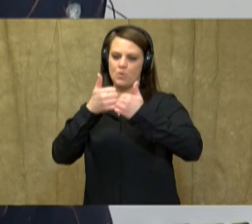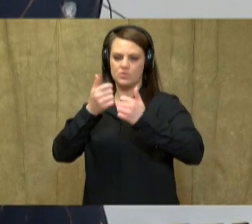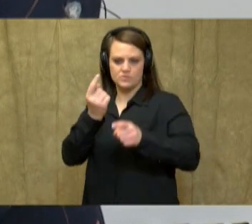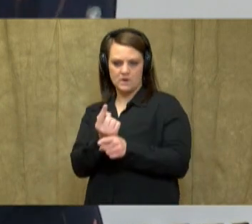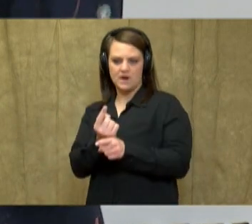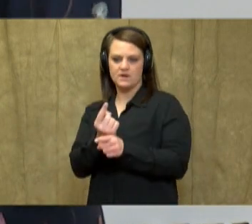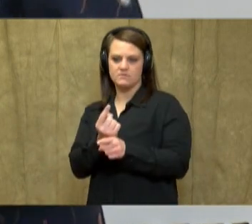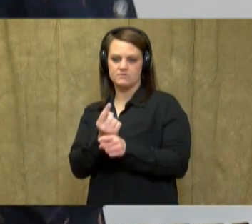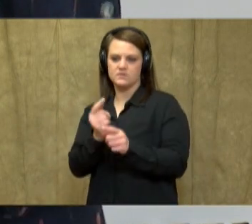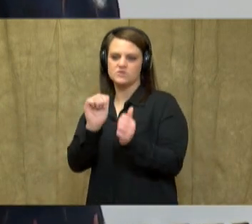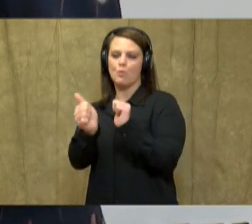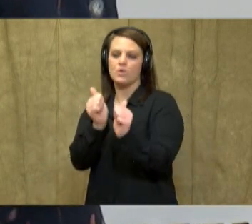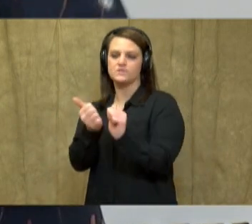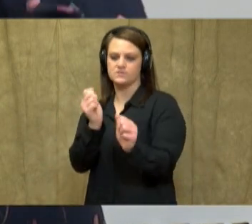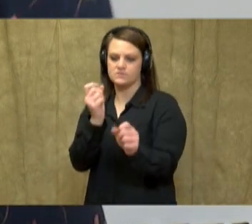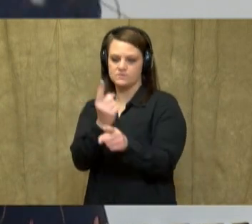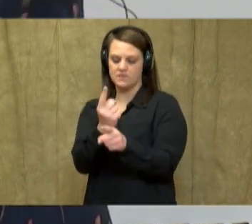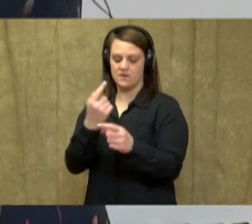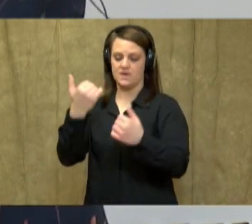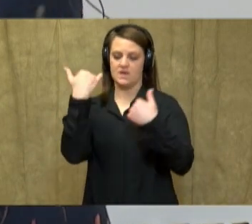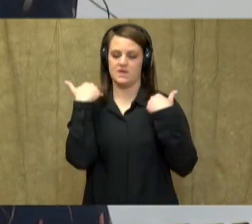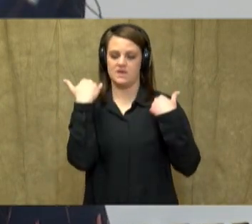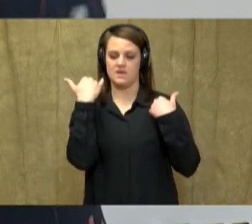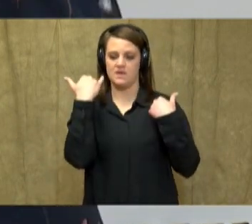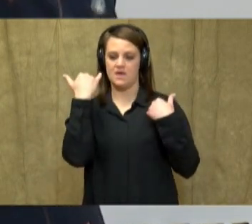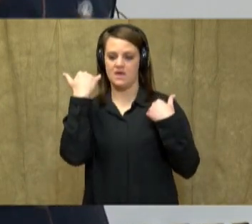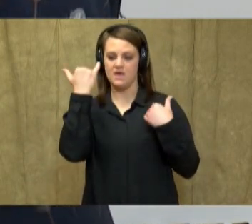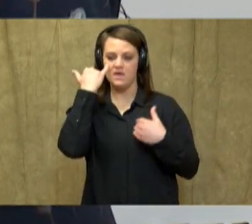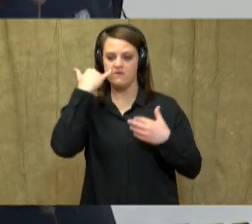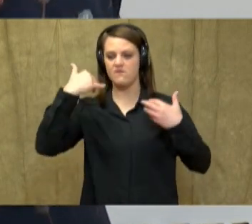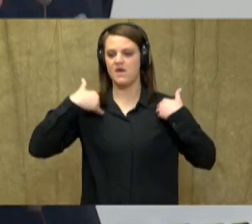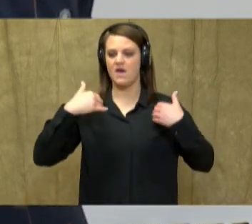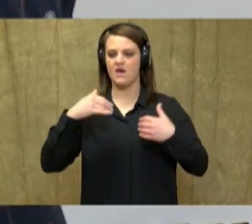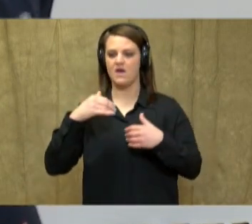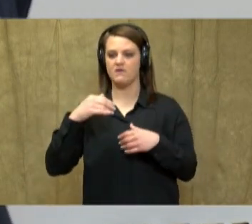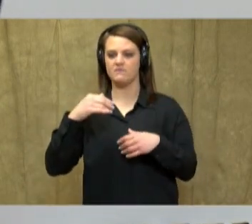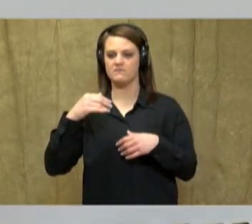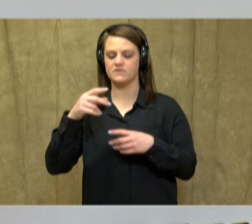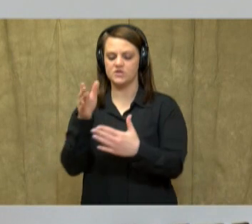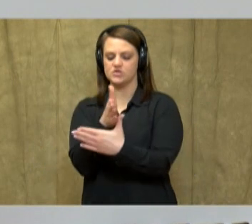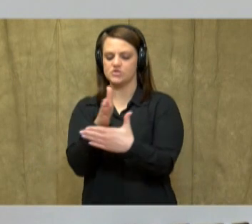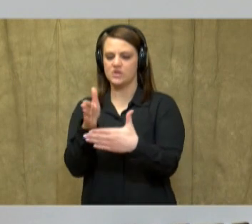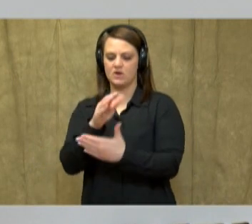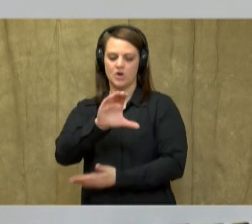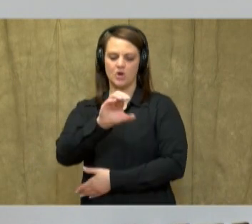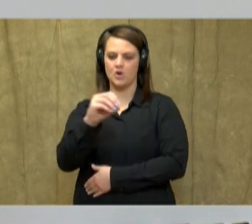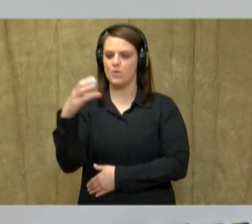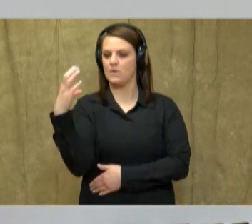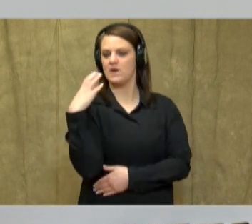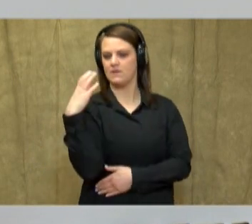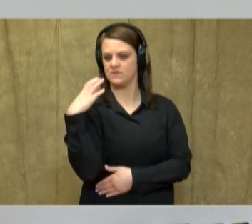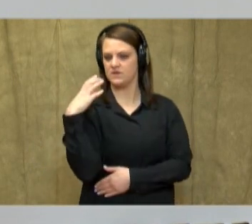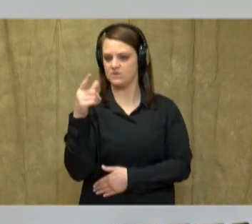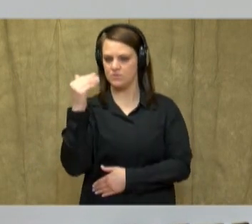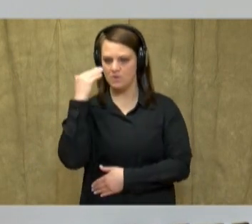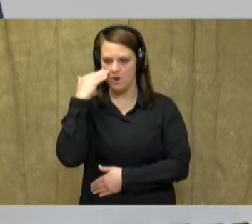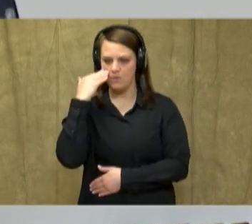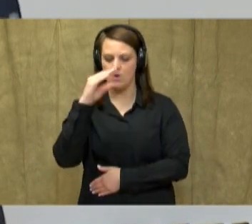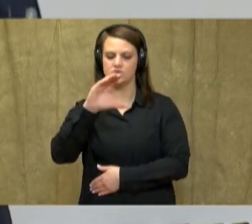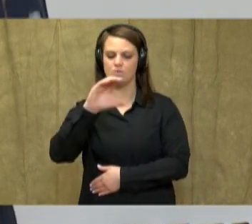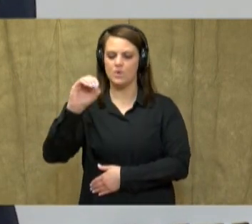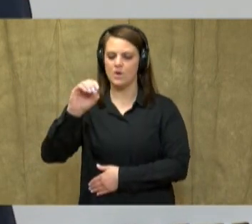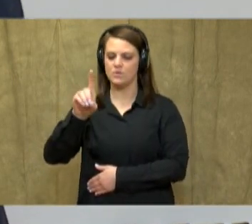you have a coworker, that is somebody you work side by side with, all right, you share responsibilities. Well, in codominance, you